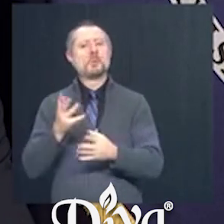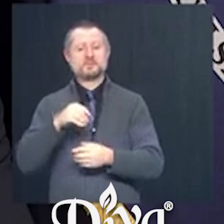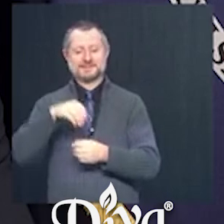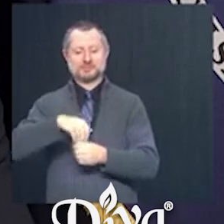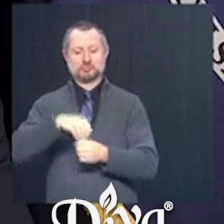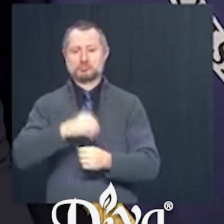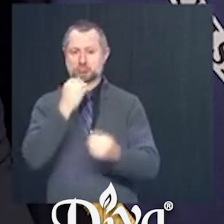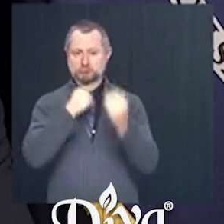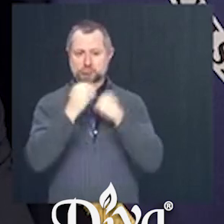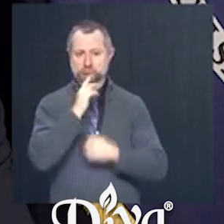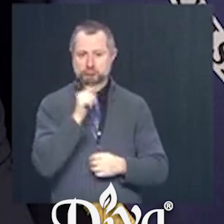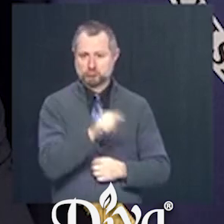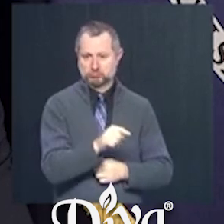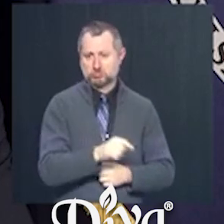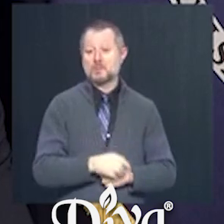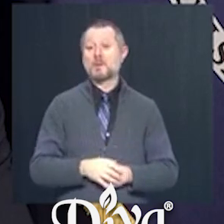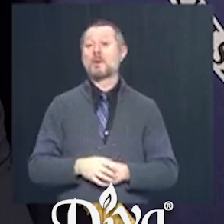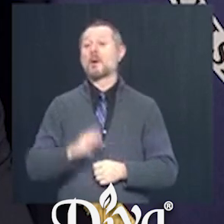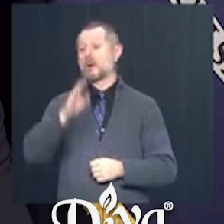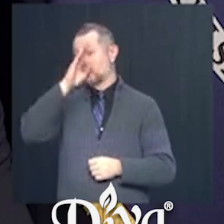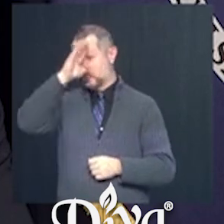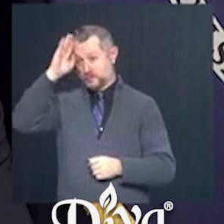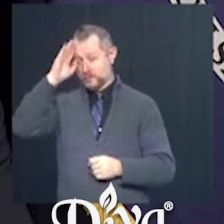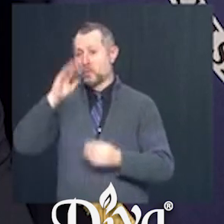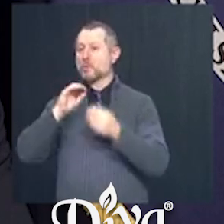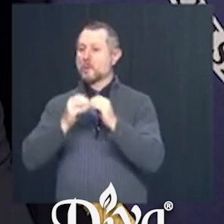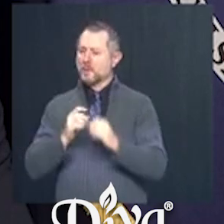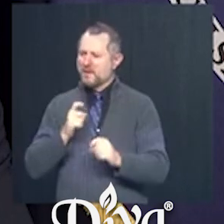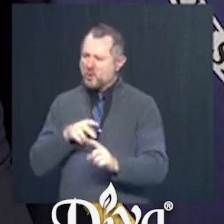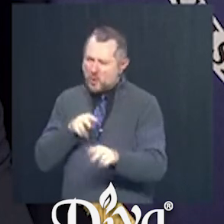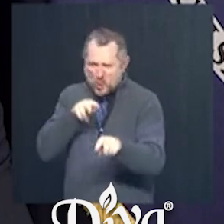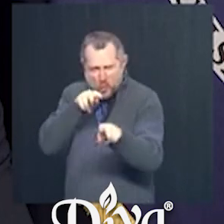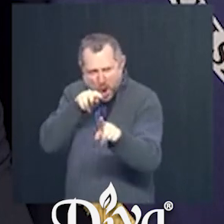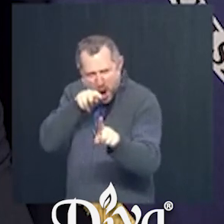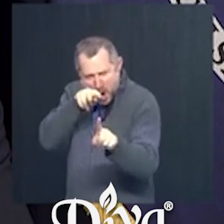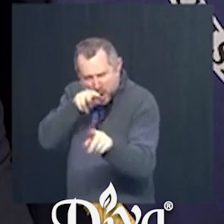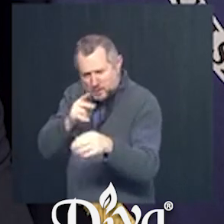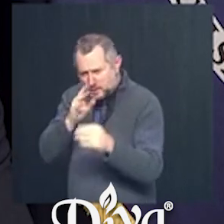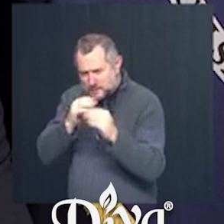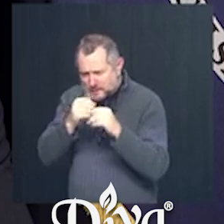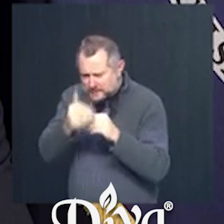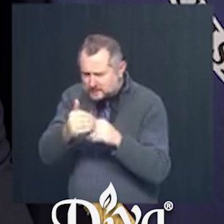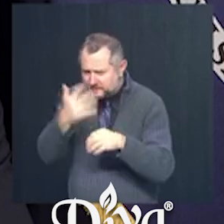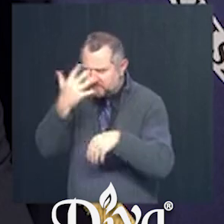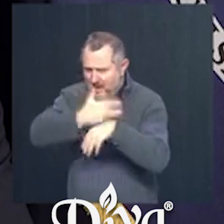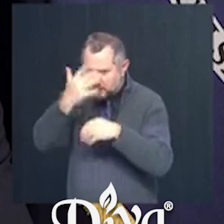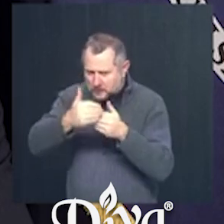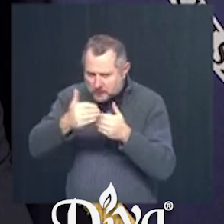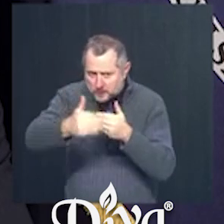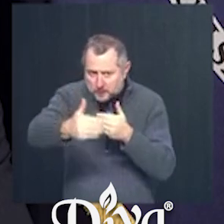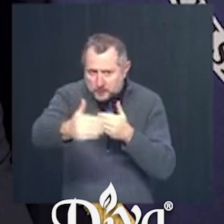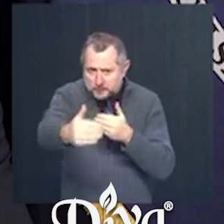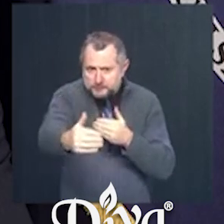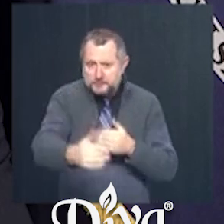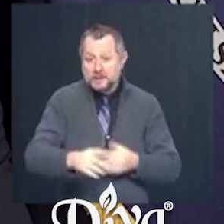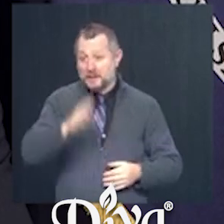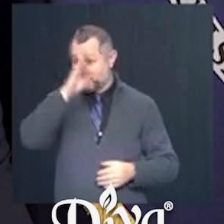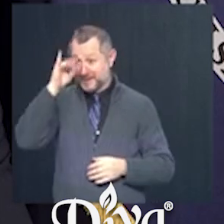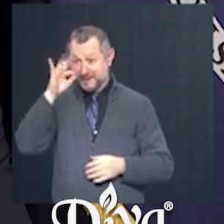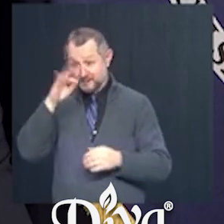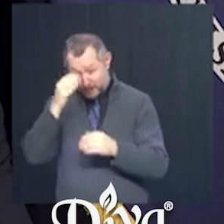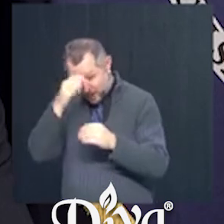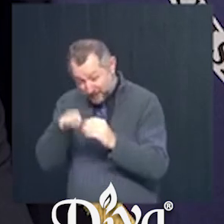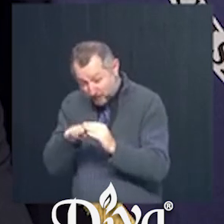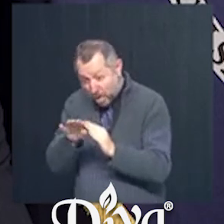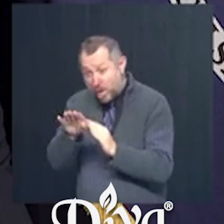the hospitalization rate over the next 5 days. If that hospitalization rate doesn't